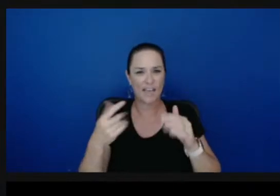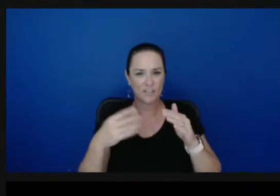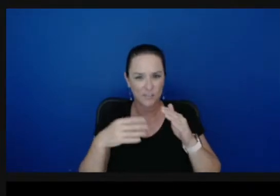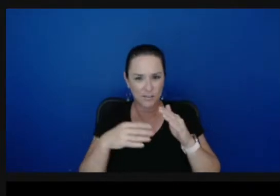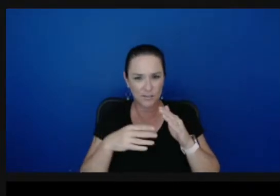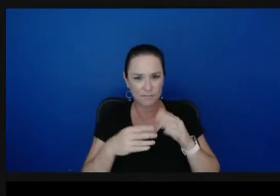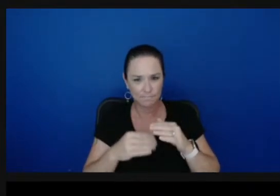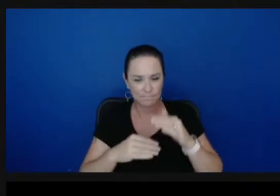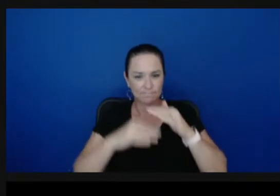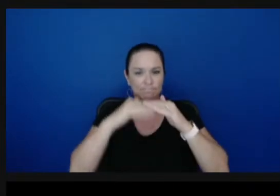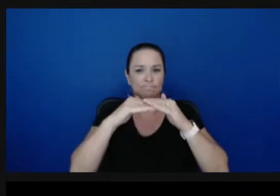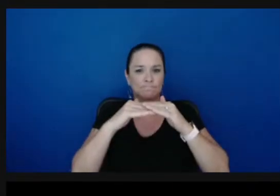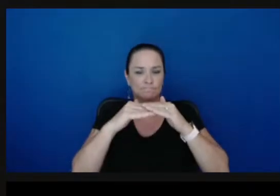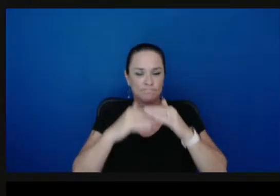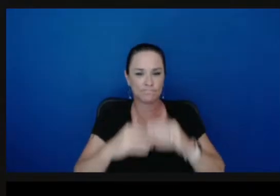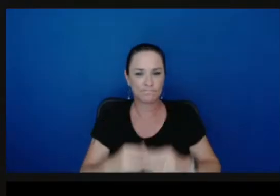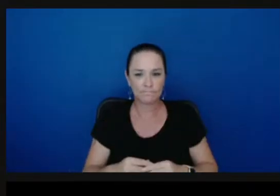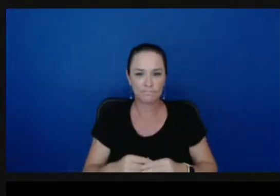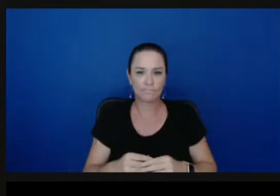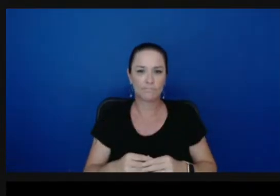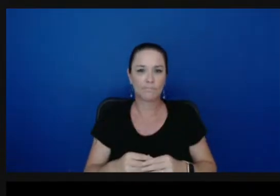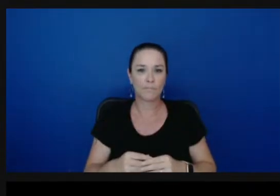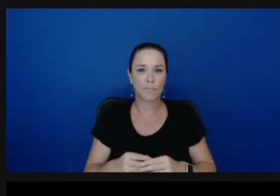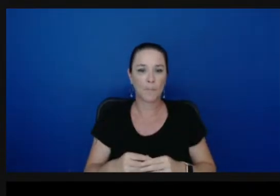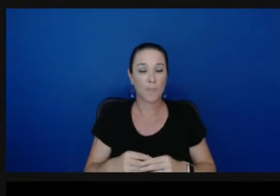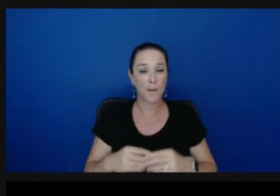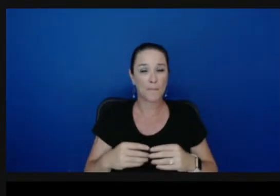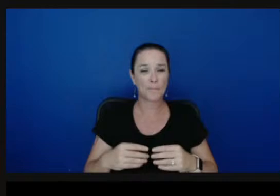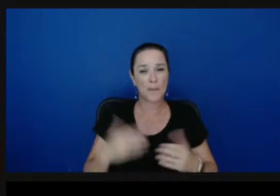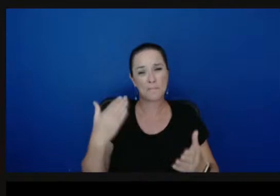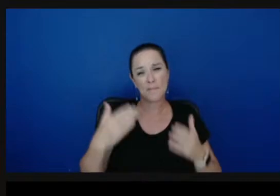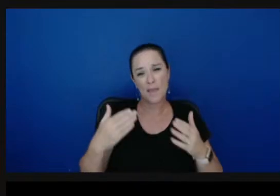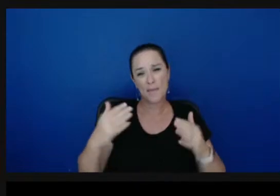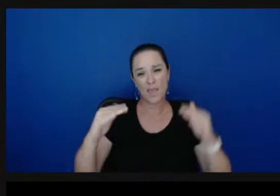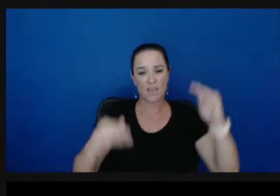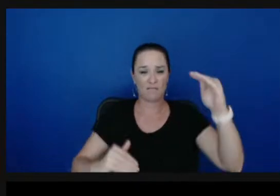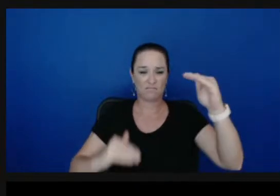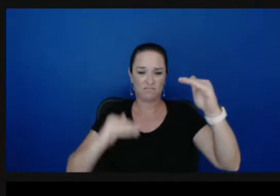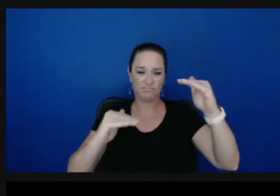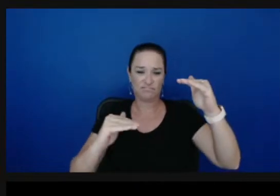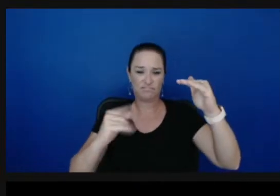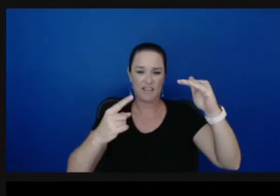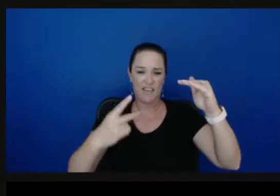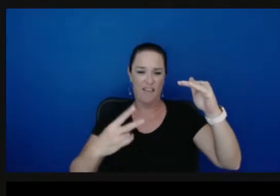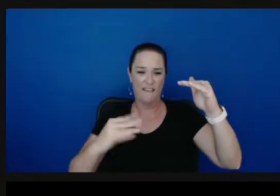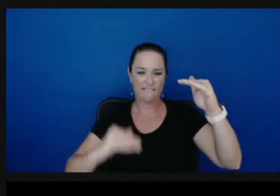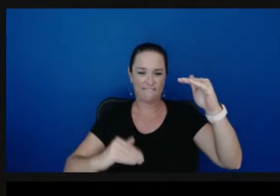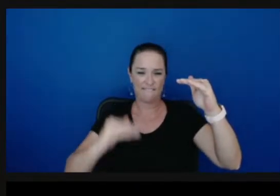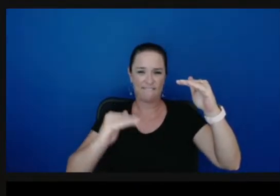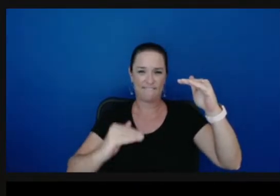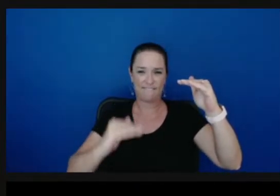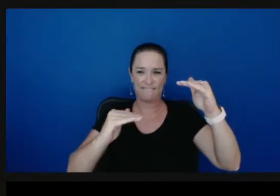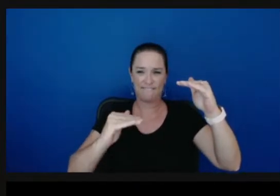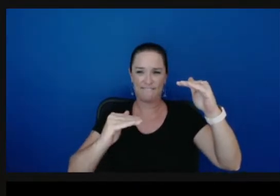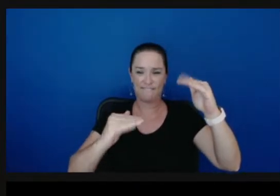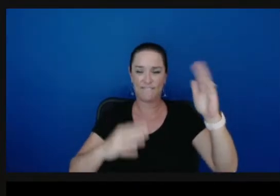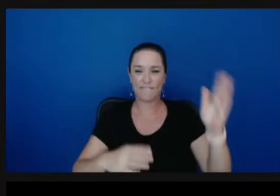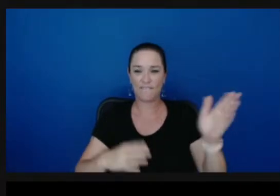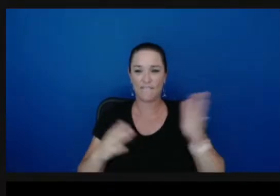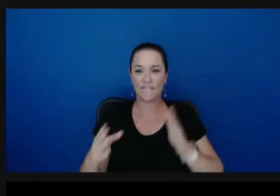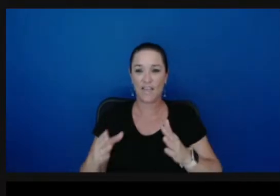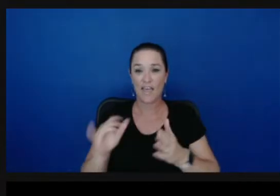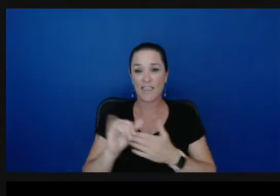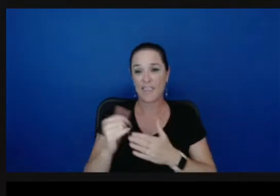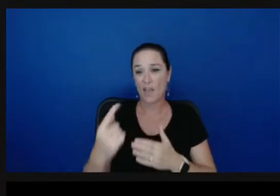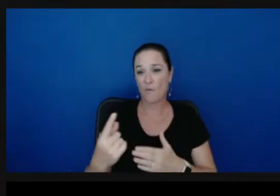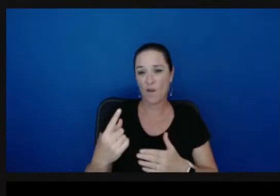extension, also, we're perhaps halfway back to the height we lost. This station's crater rim, gonna ignore it because it's not actually